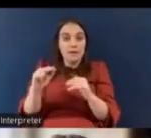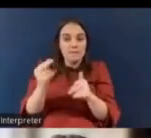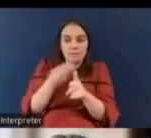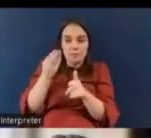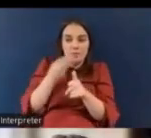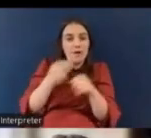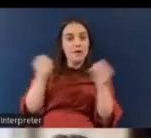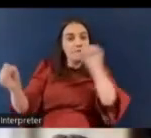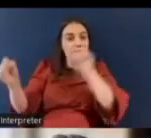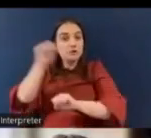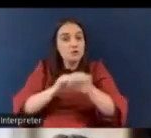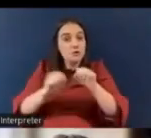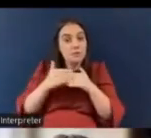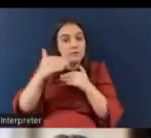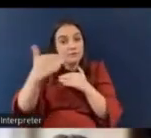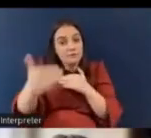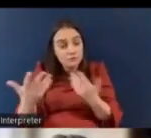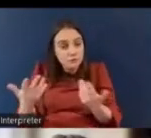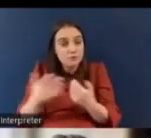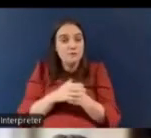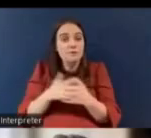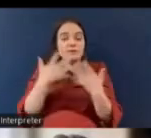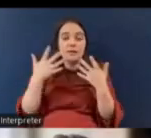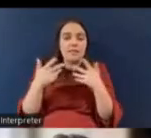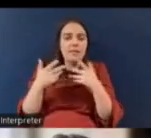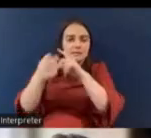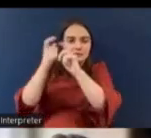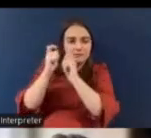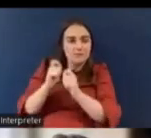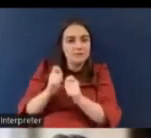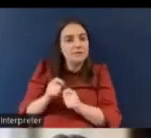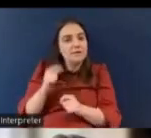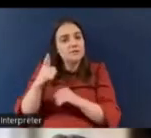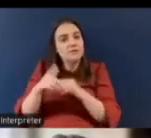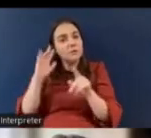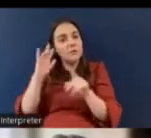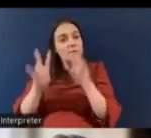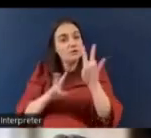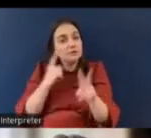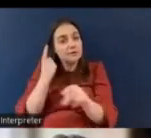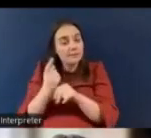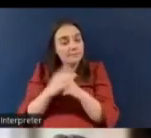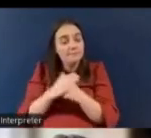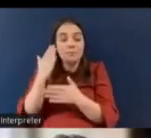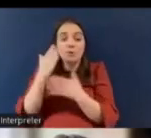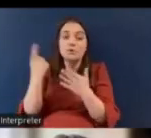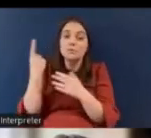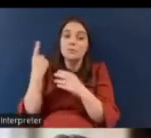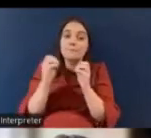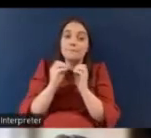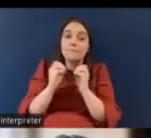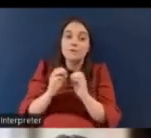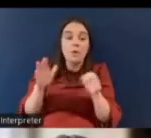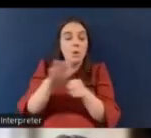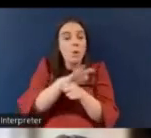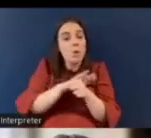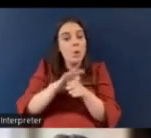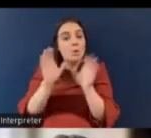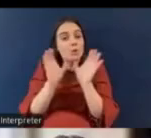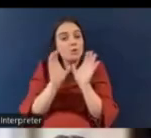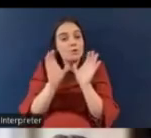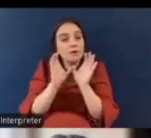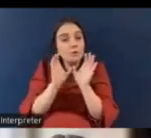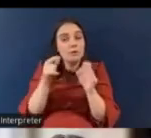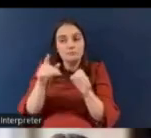like this in the future. So there's a big climate adaptation question there. Someone mentioned that the local credit union have